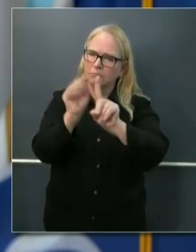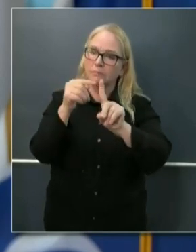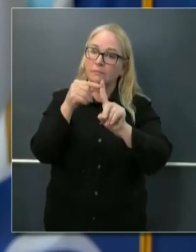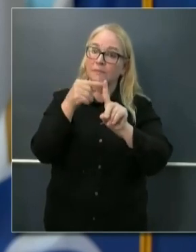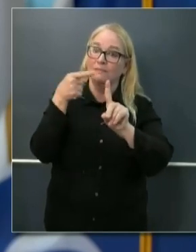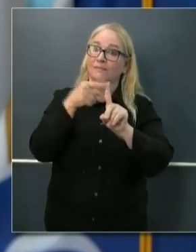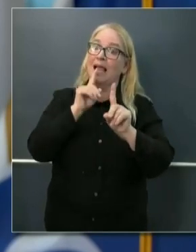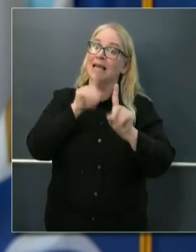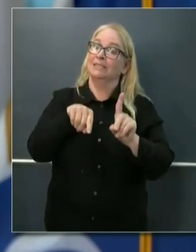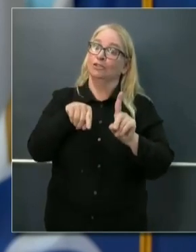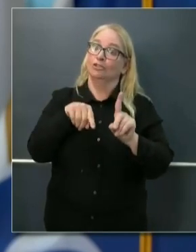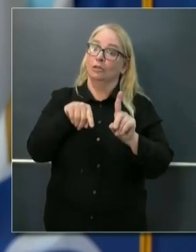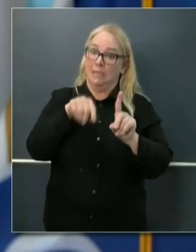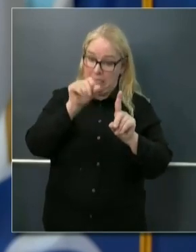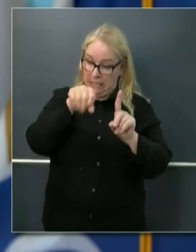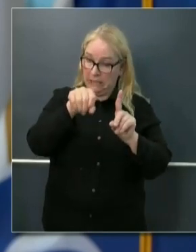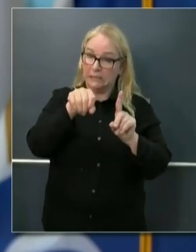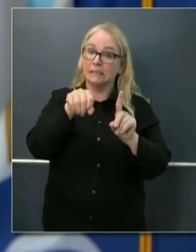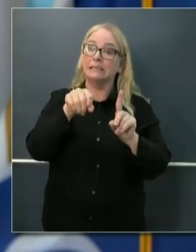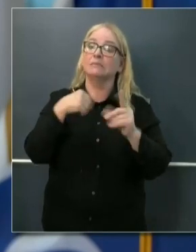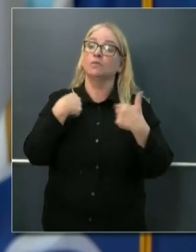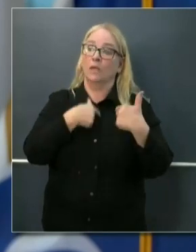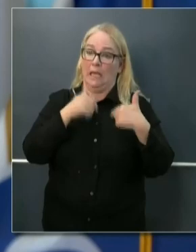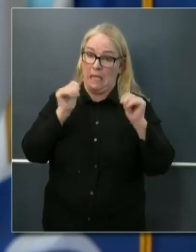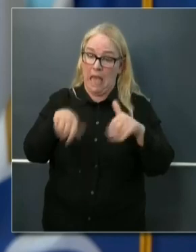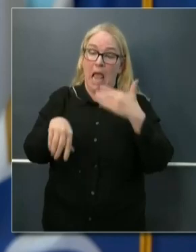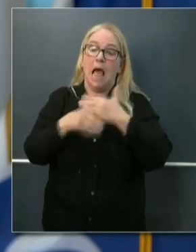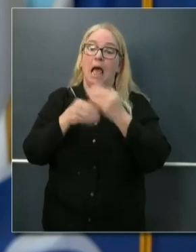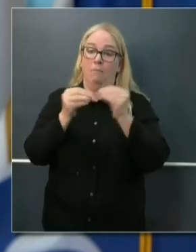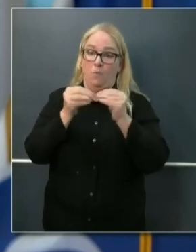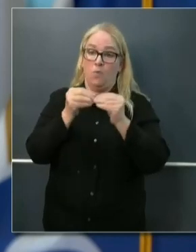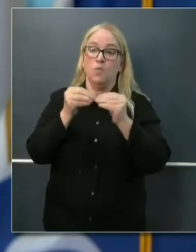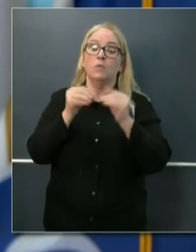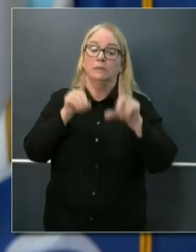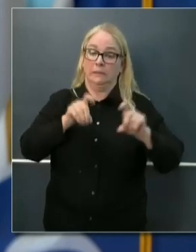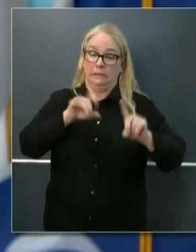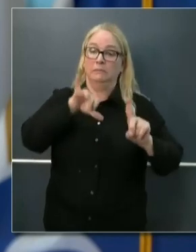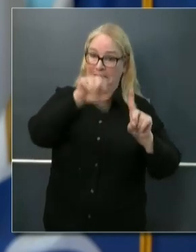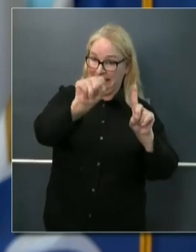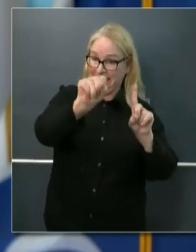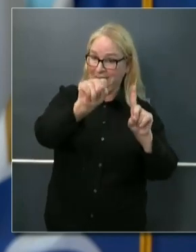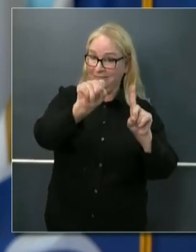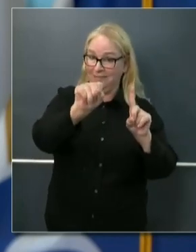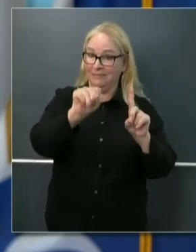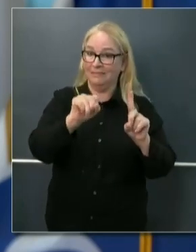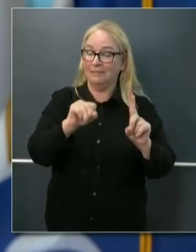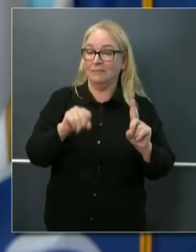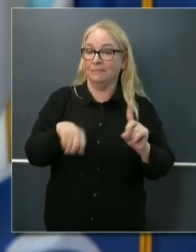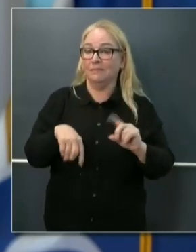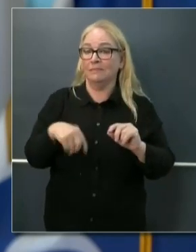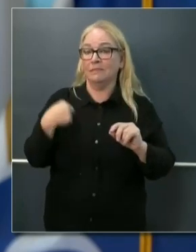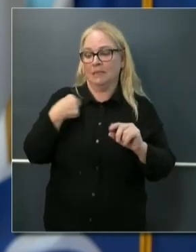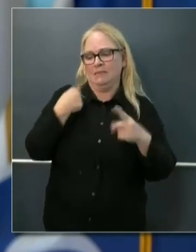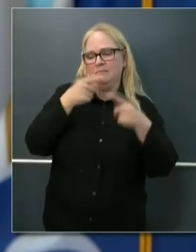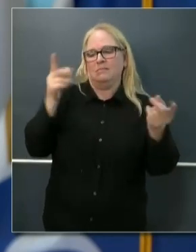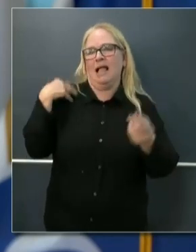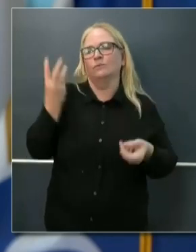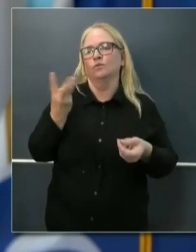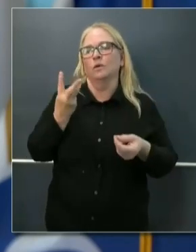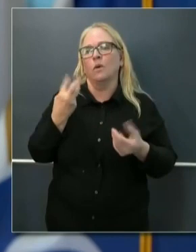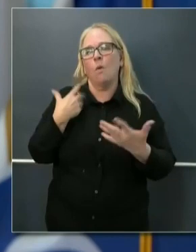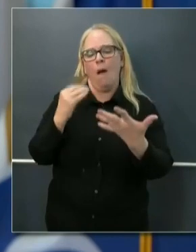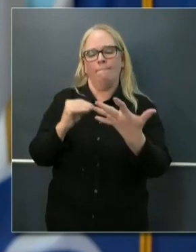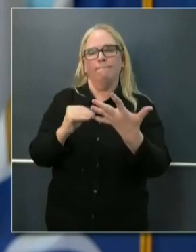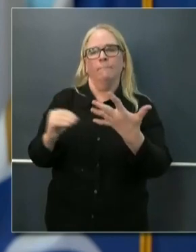yes. If we can broaden the testing, that's the indicator number one. We announced on Wednesday that we are